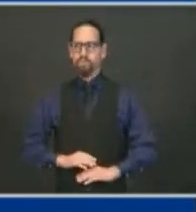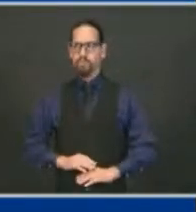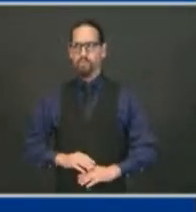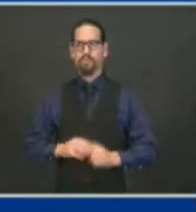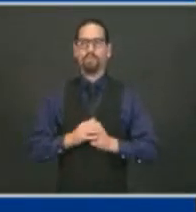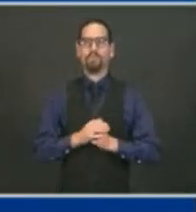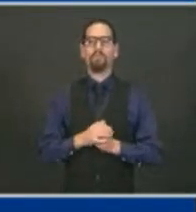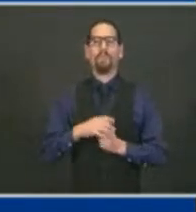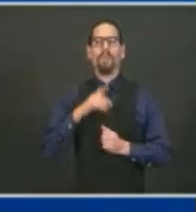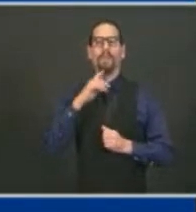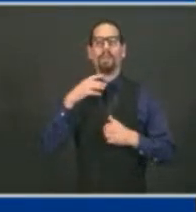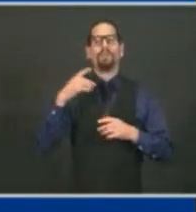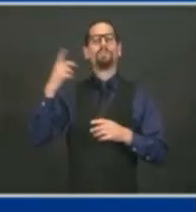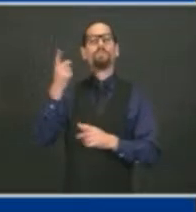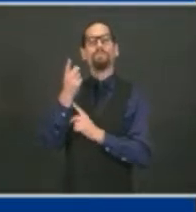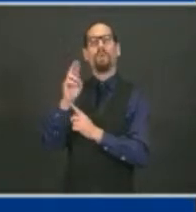that.